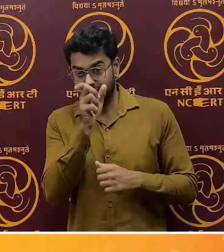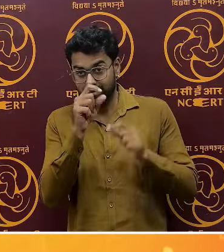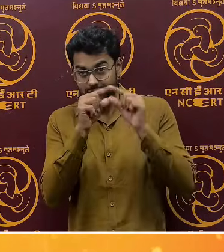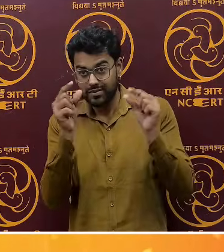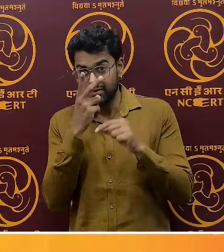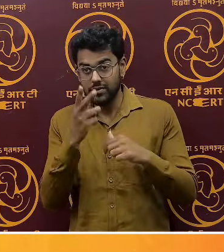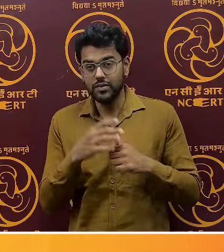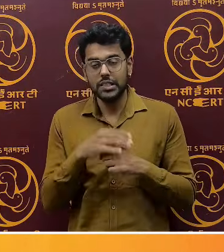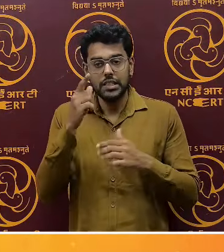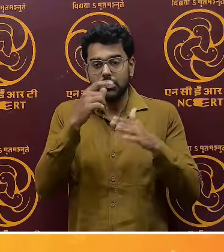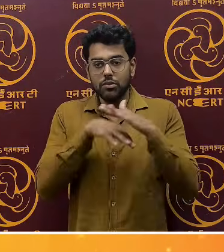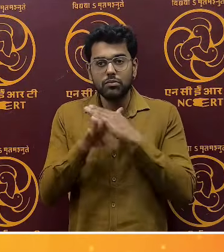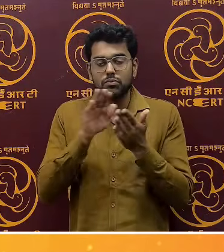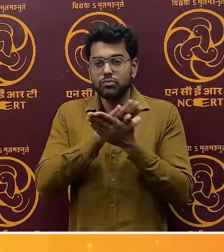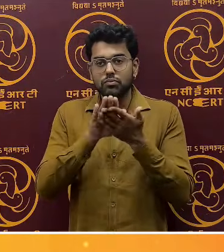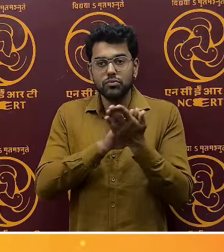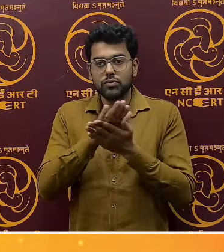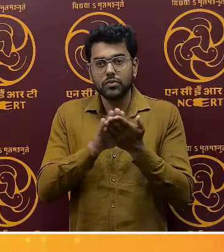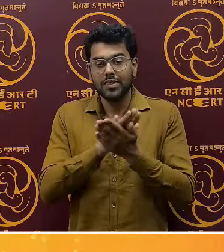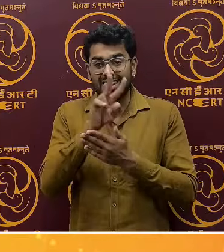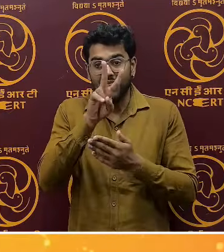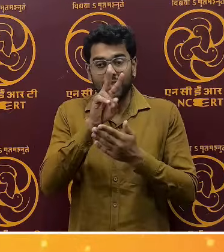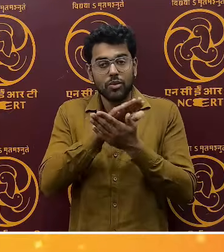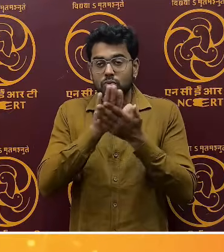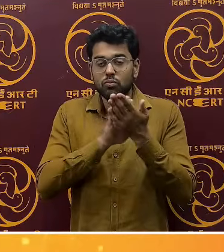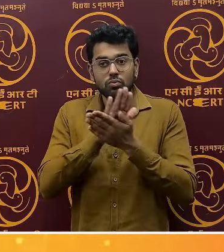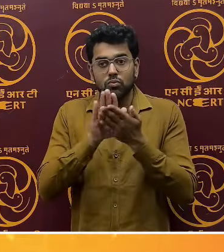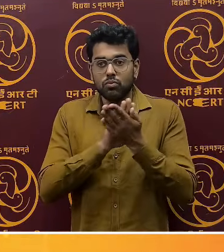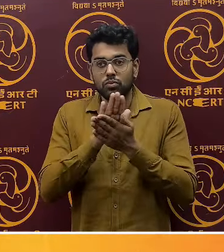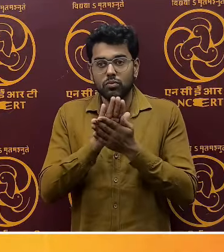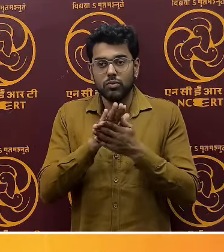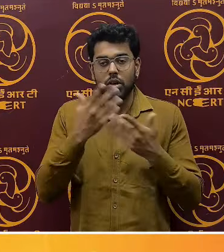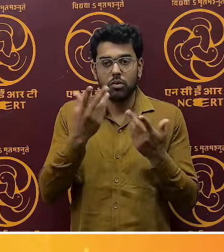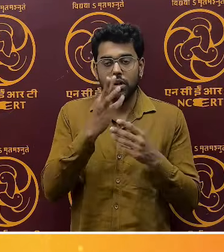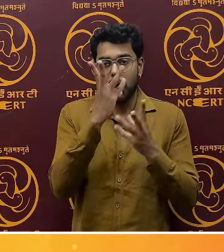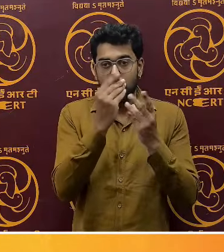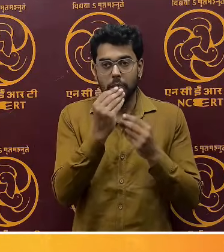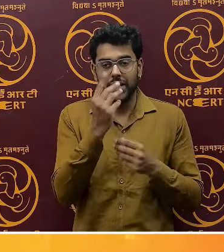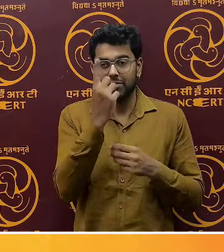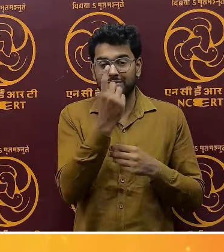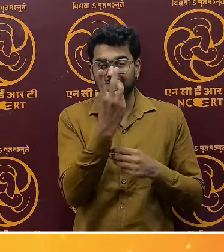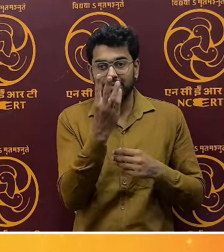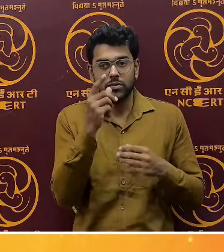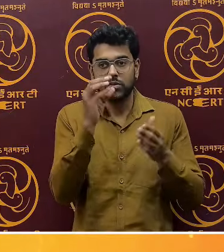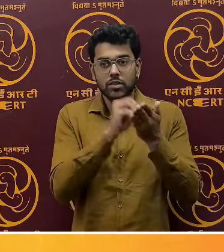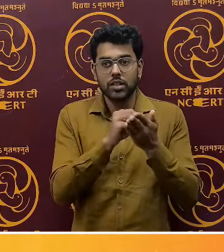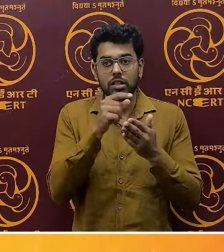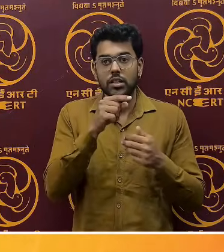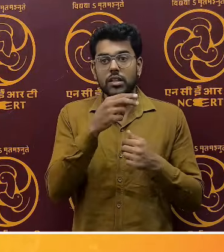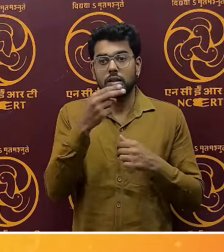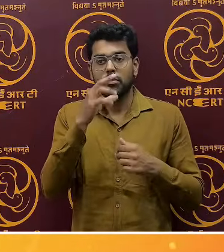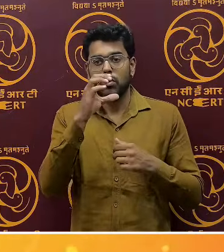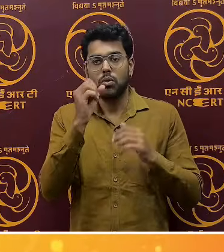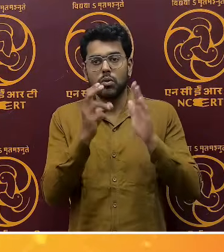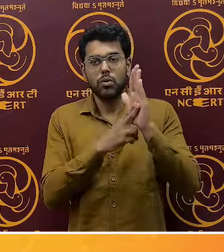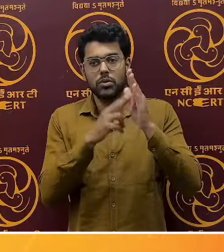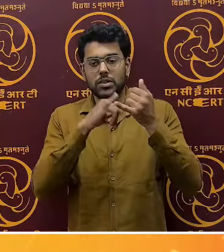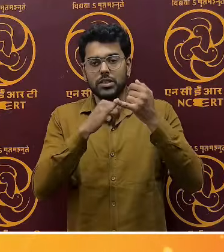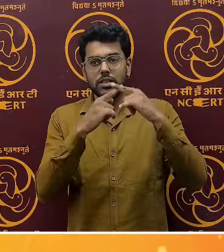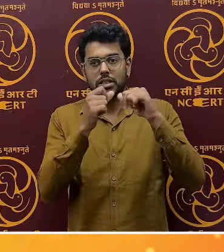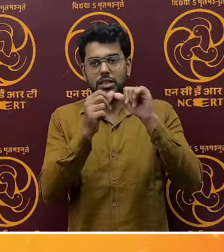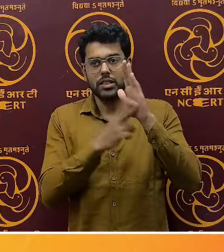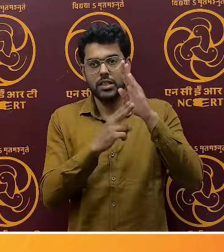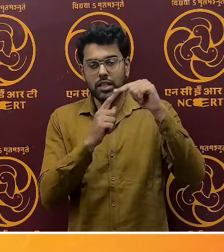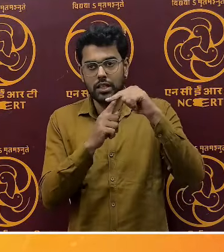not find the variable with the this constant or number, this is known as a constant term. And if